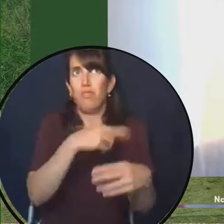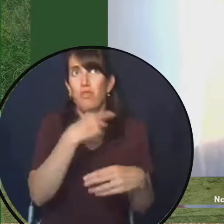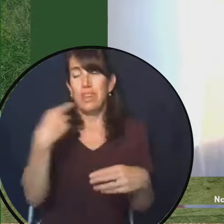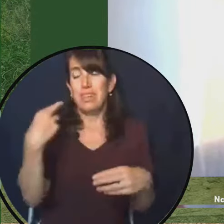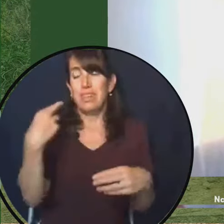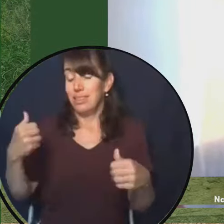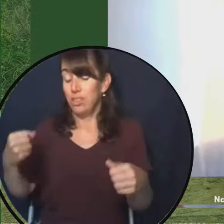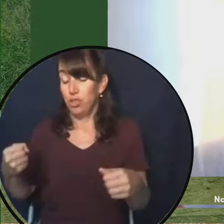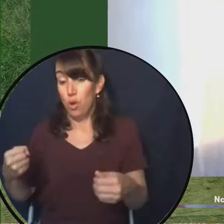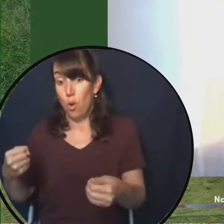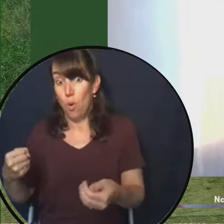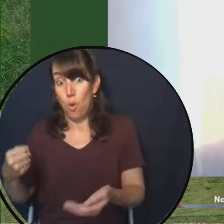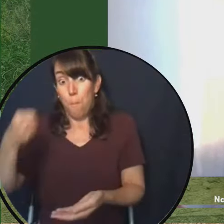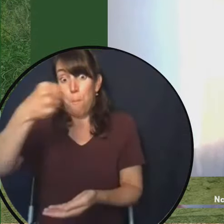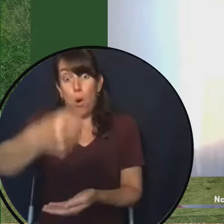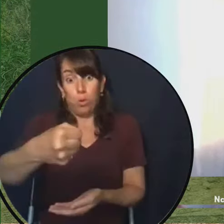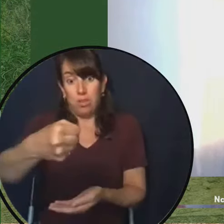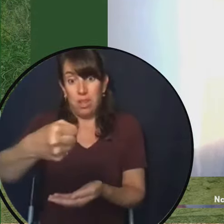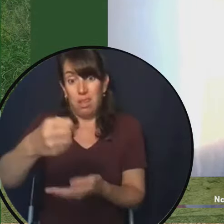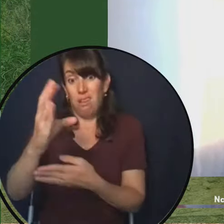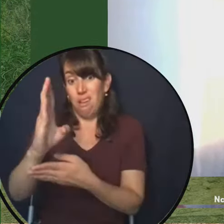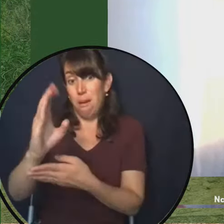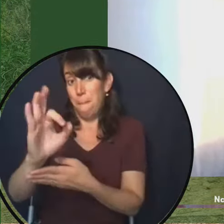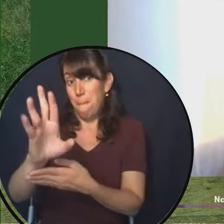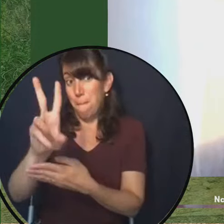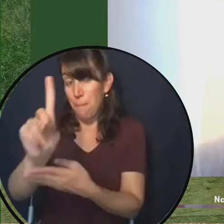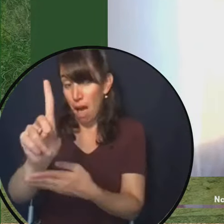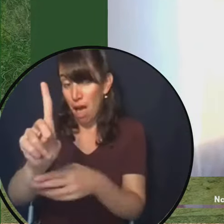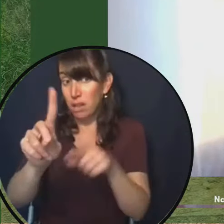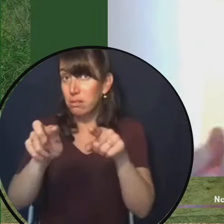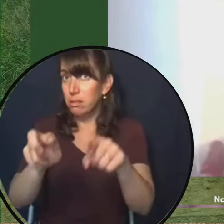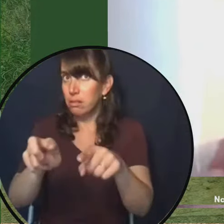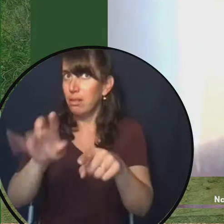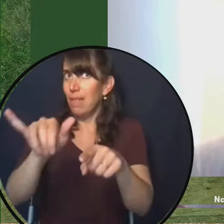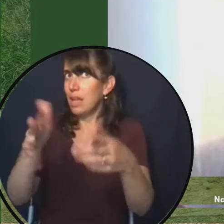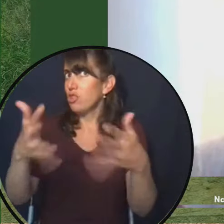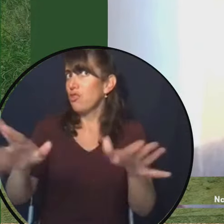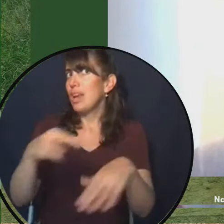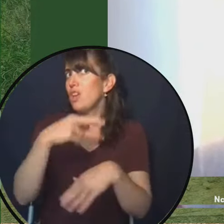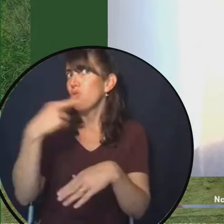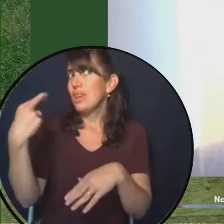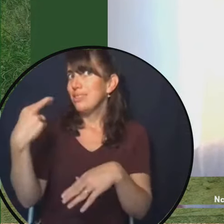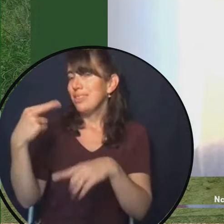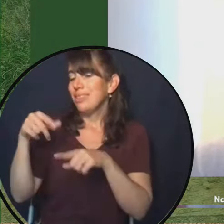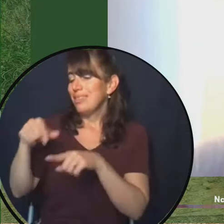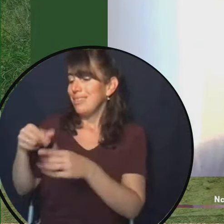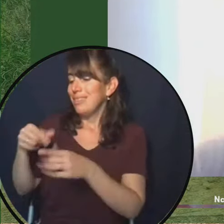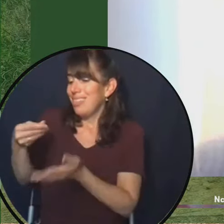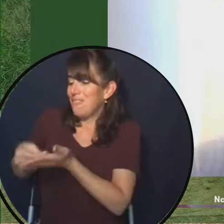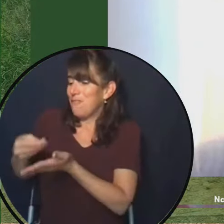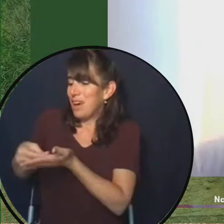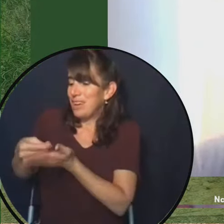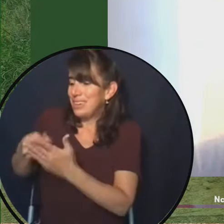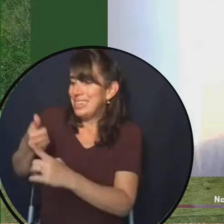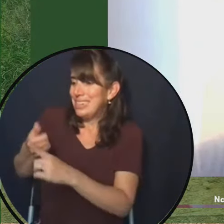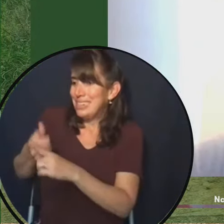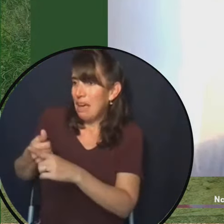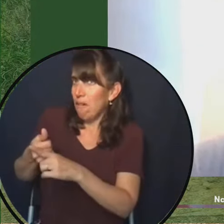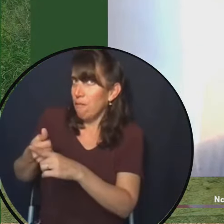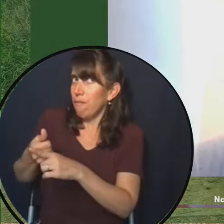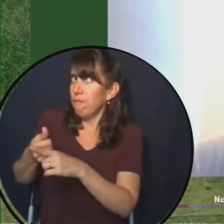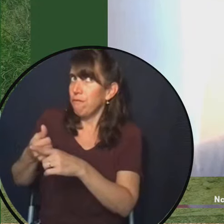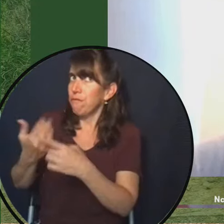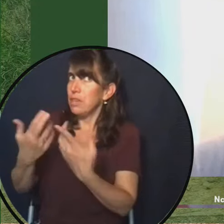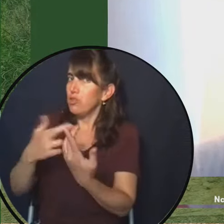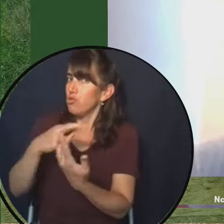act of liberation for them. And the person taking on the risk is the fund, if there is one, right? And so centering